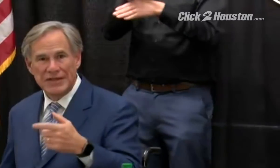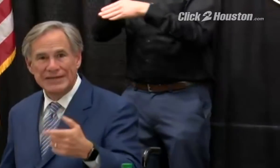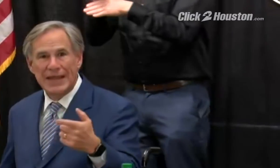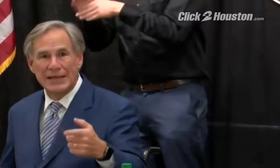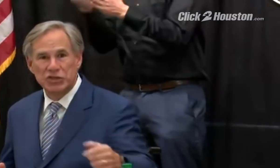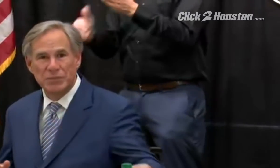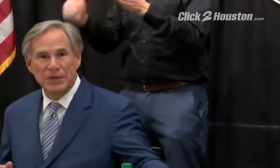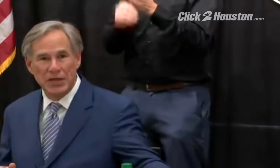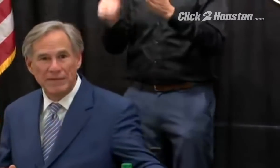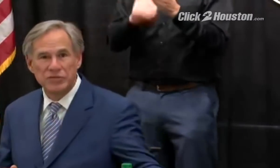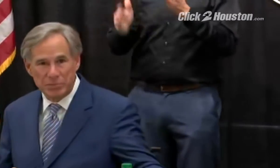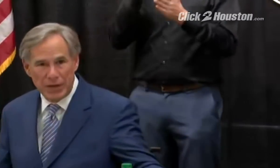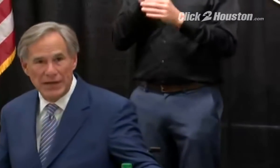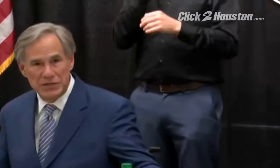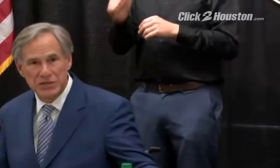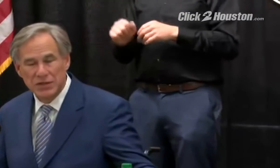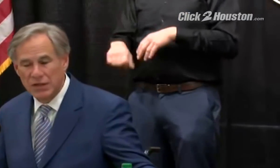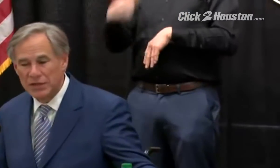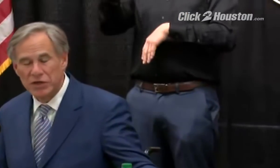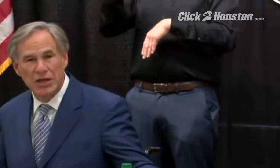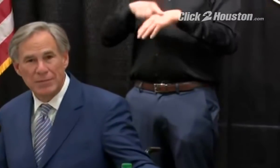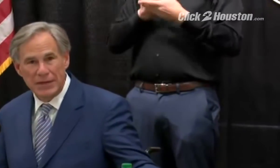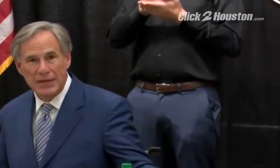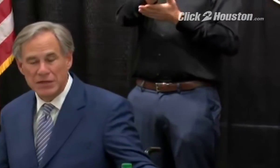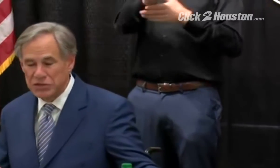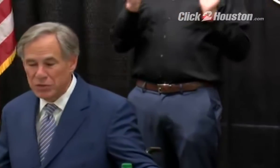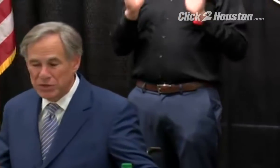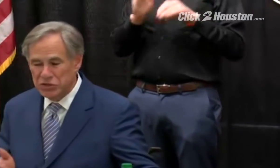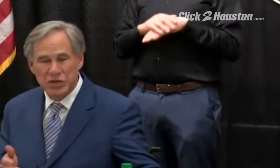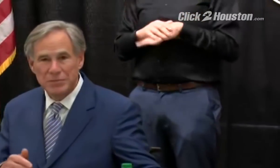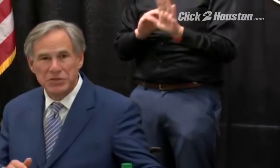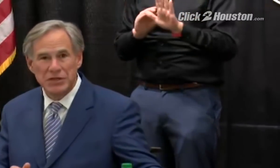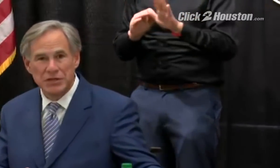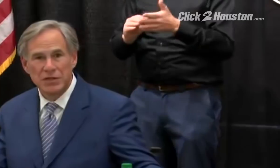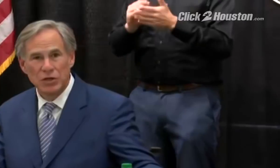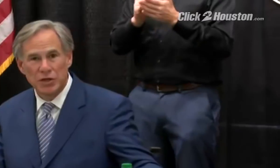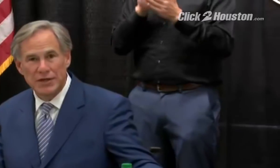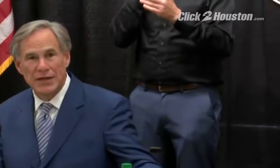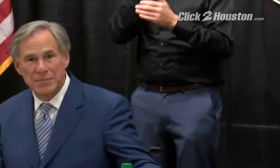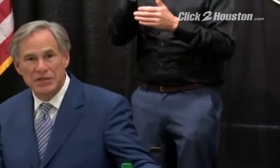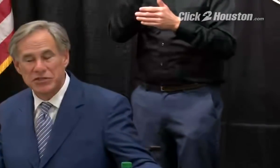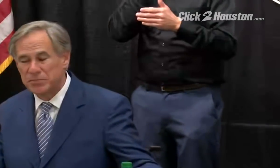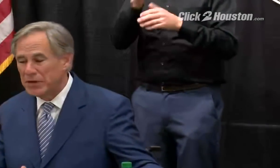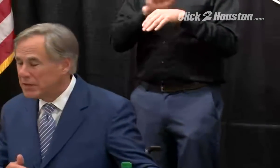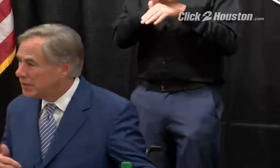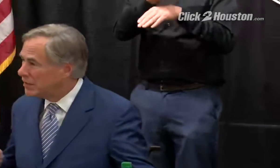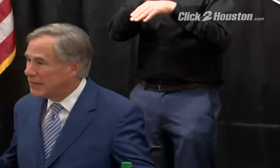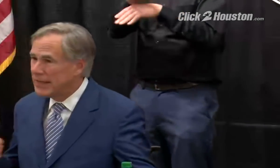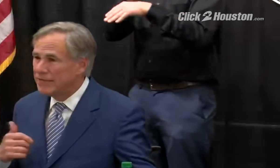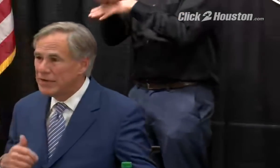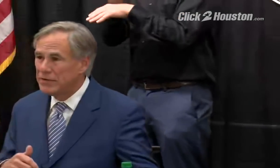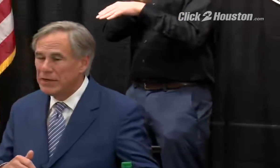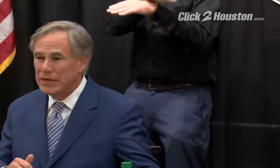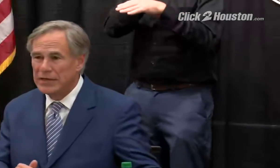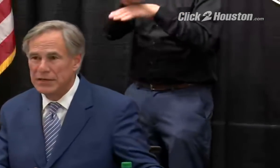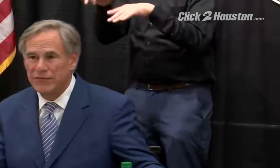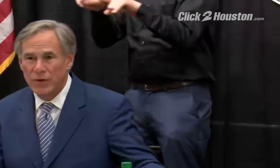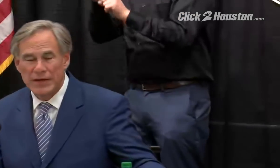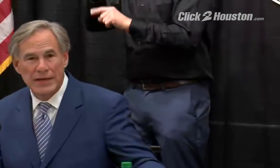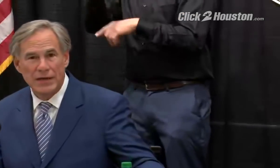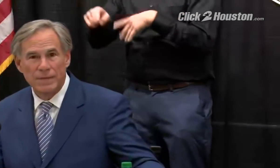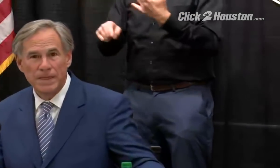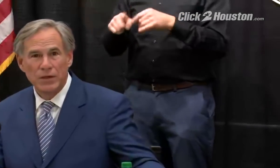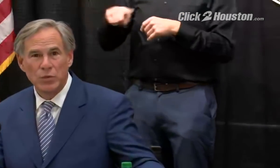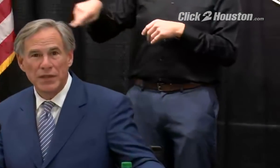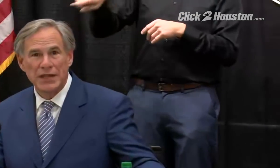It's a daily shipping of supplies that are coming in, and so it just comes in on a daily basis. But they have a enough